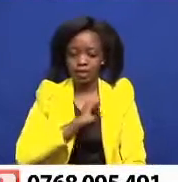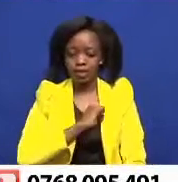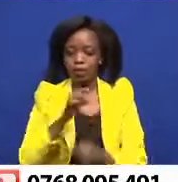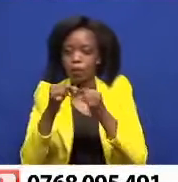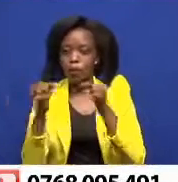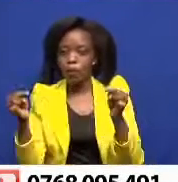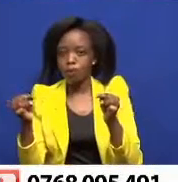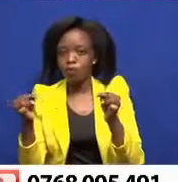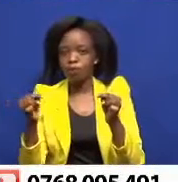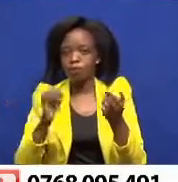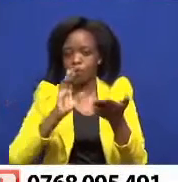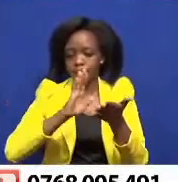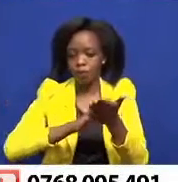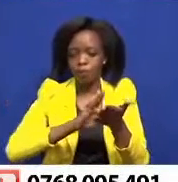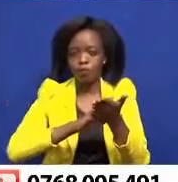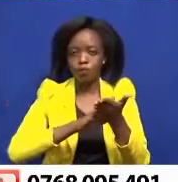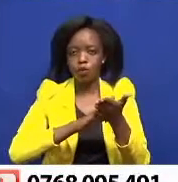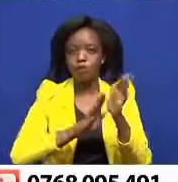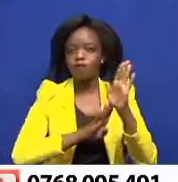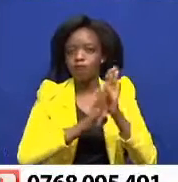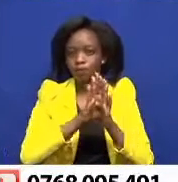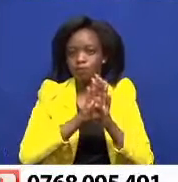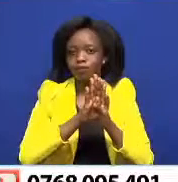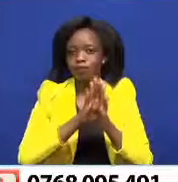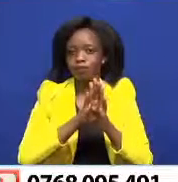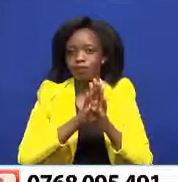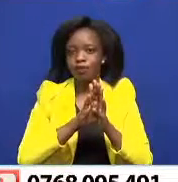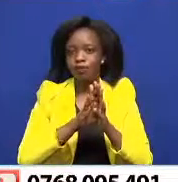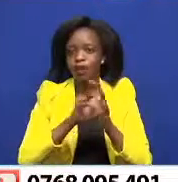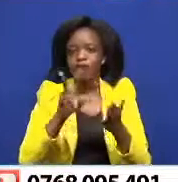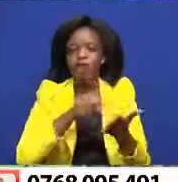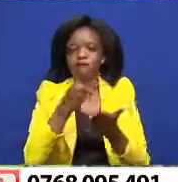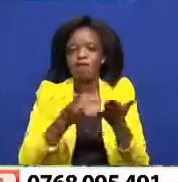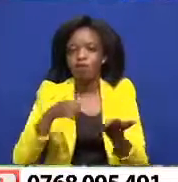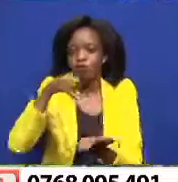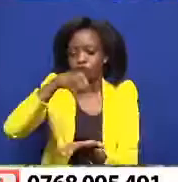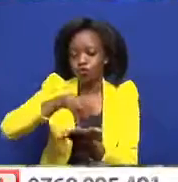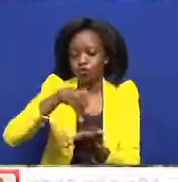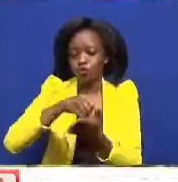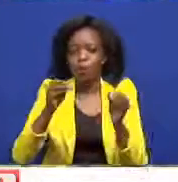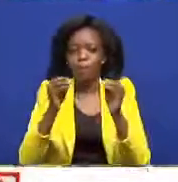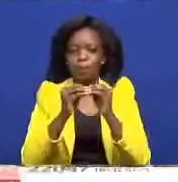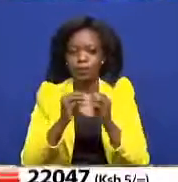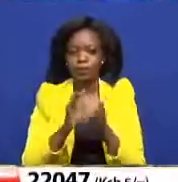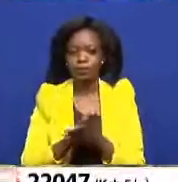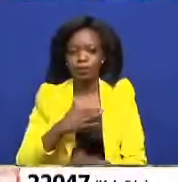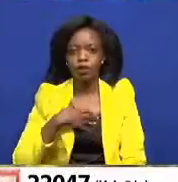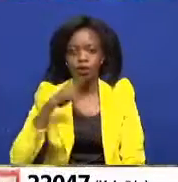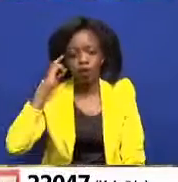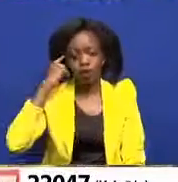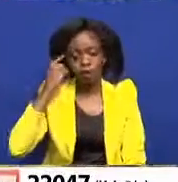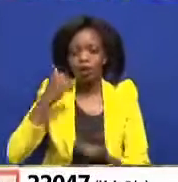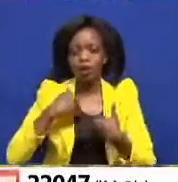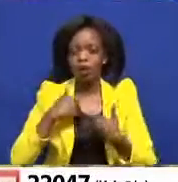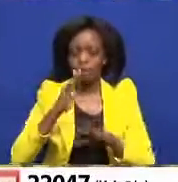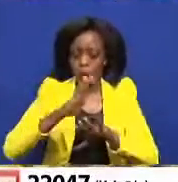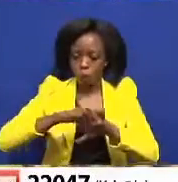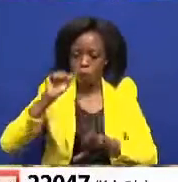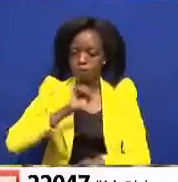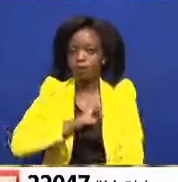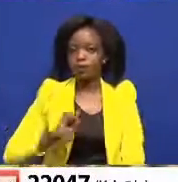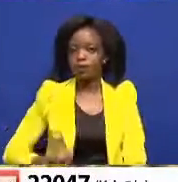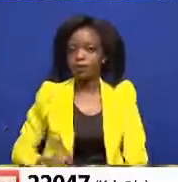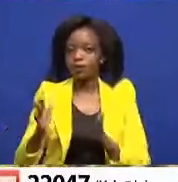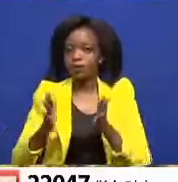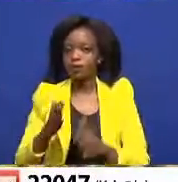opposing the disputed third-generation formula snubbed the meeting. We thought of bringing together senators because